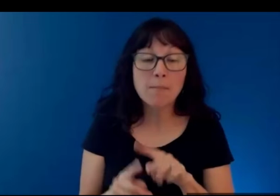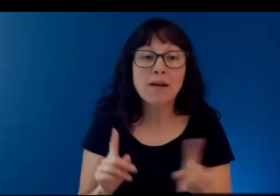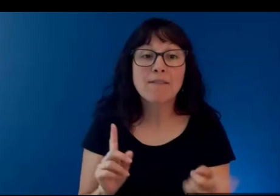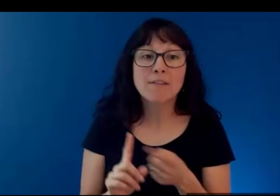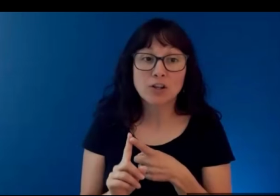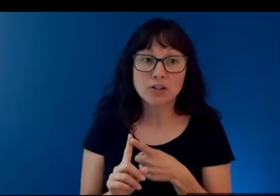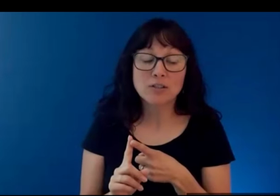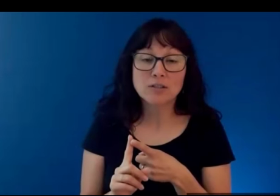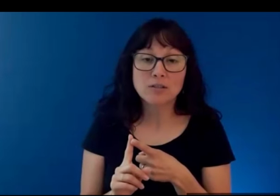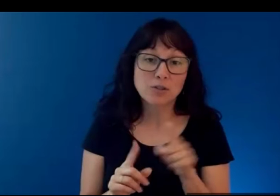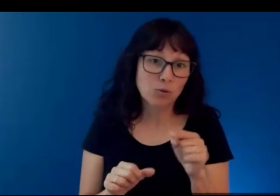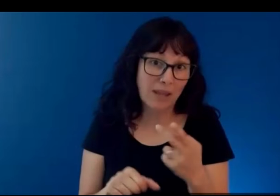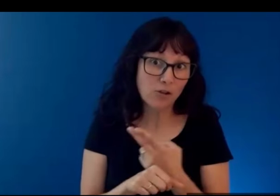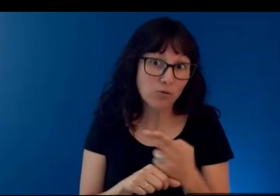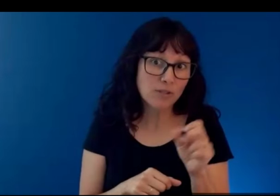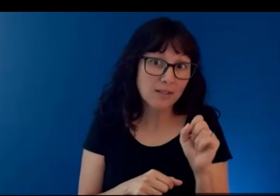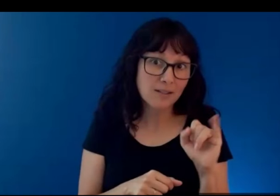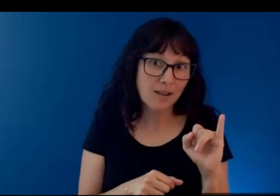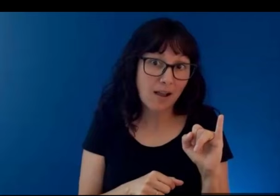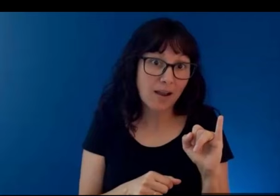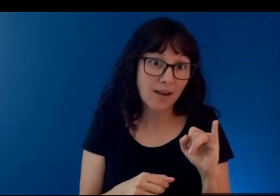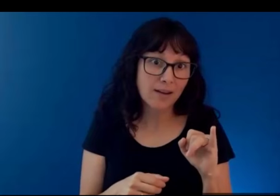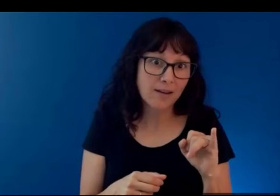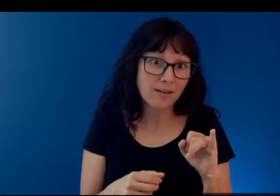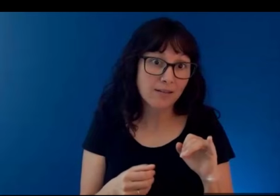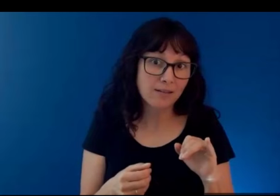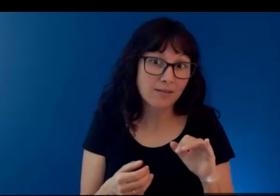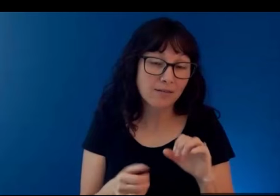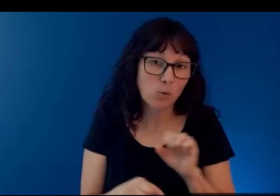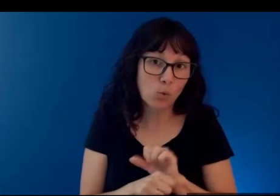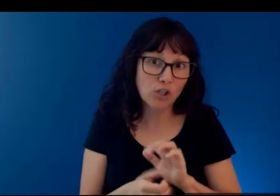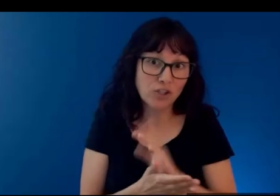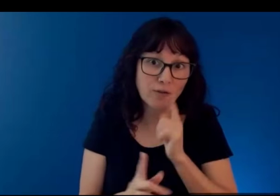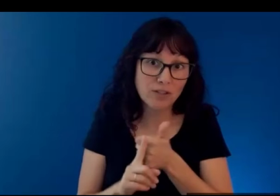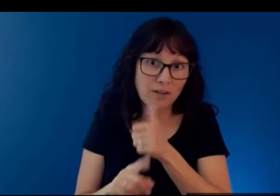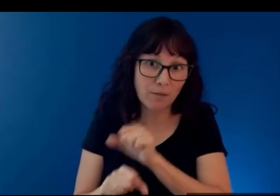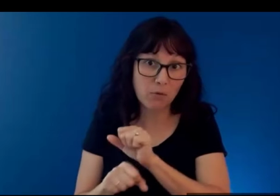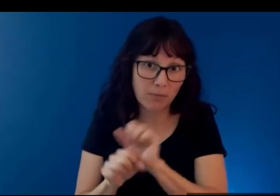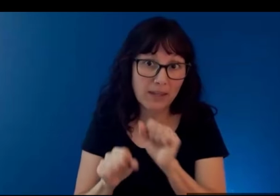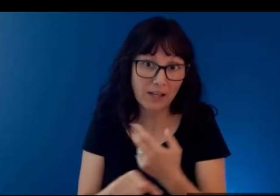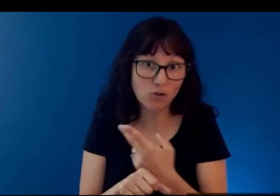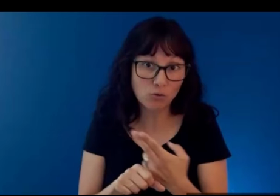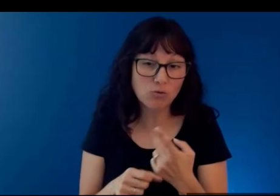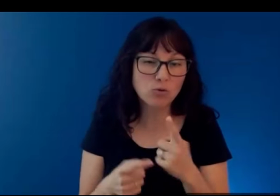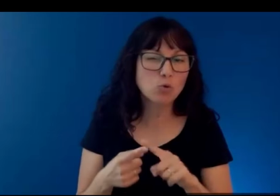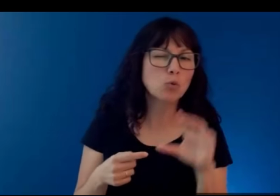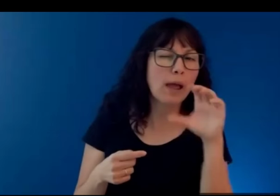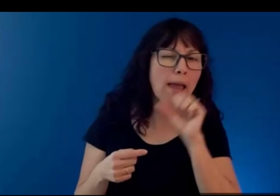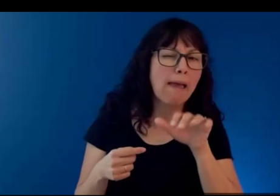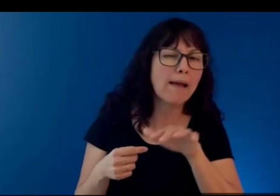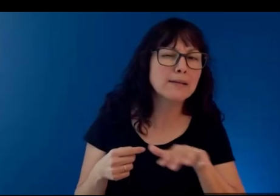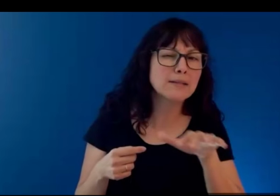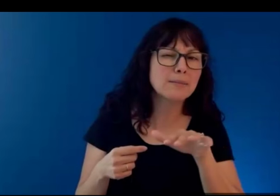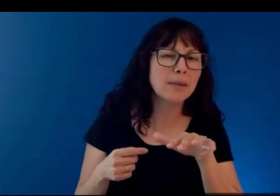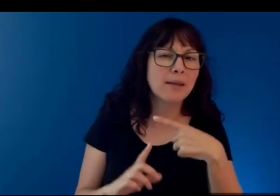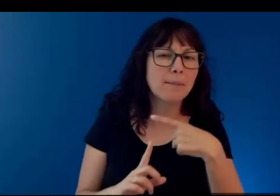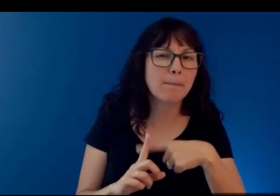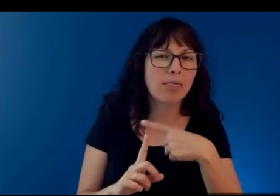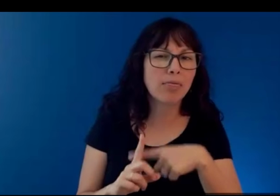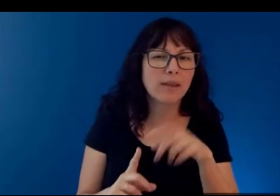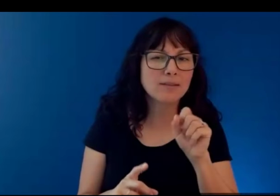But first, you can use this SSI calculation worksheet for self-employment to estimate the